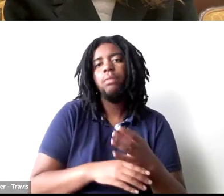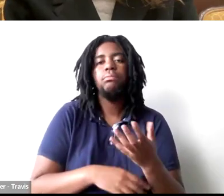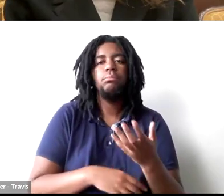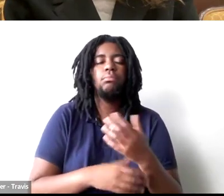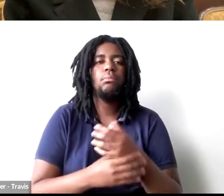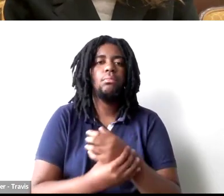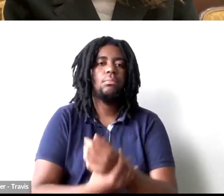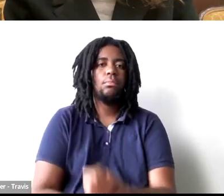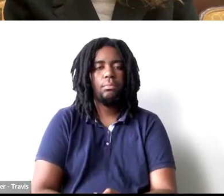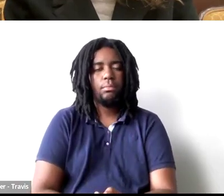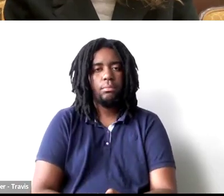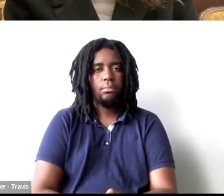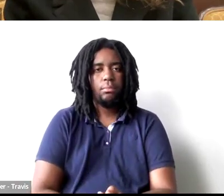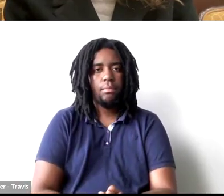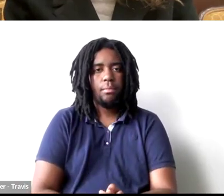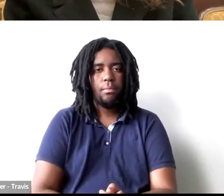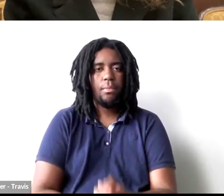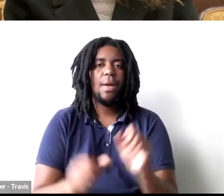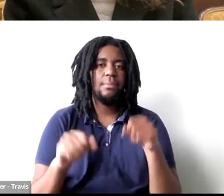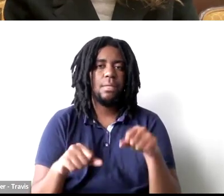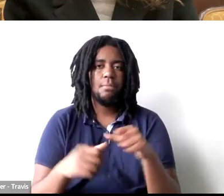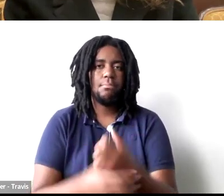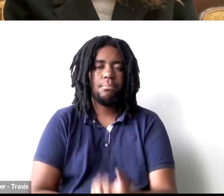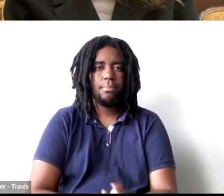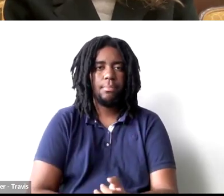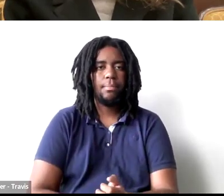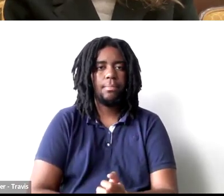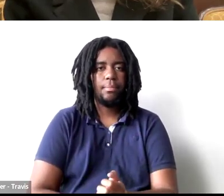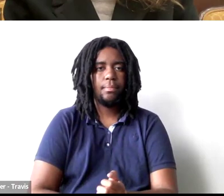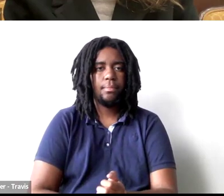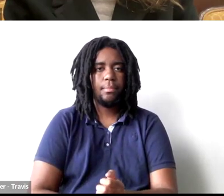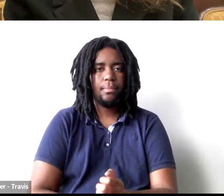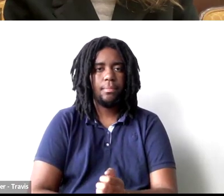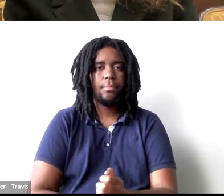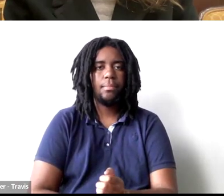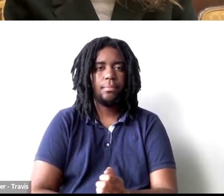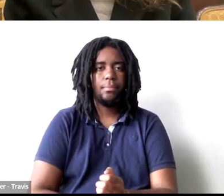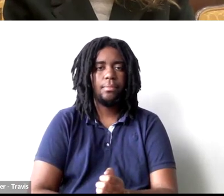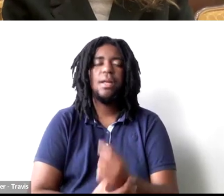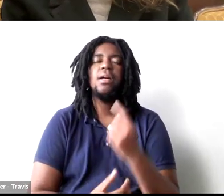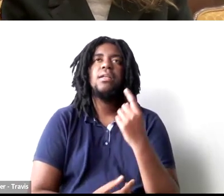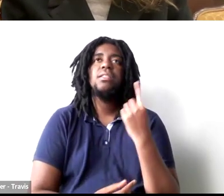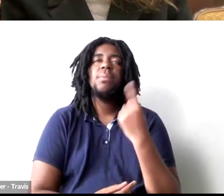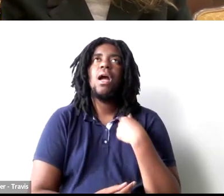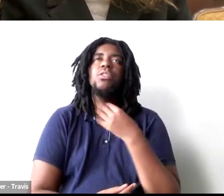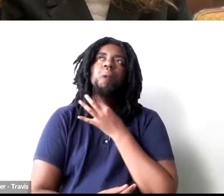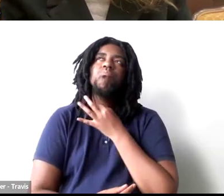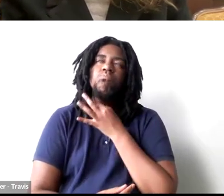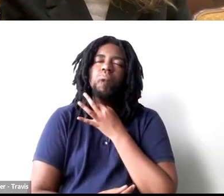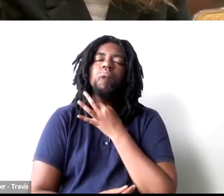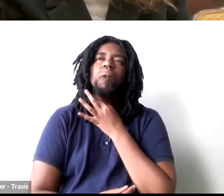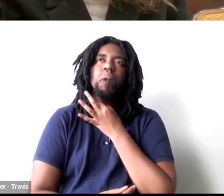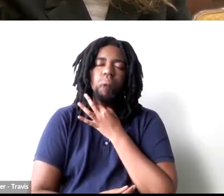was I guess one other thing I wanted to bring up. I don't know if either of you wants to speak about it. Perhaps Lauren, you have